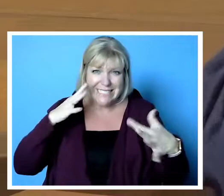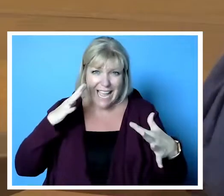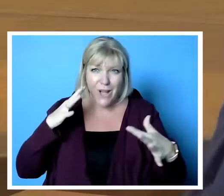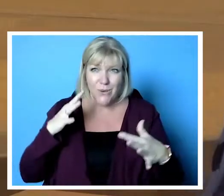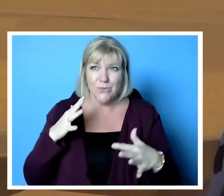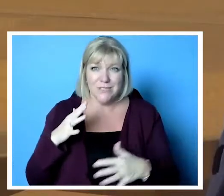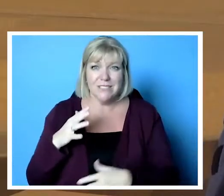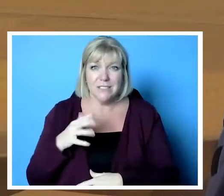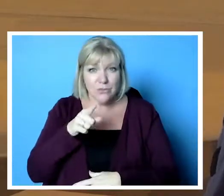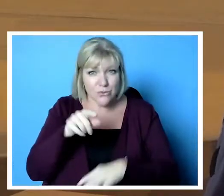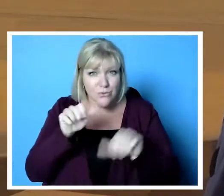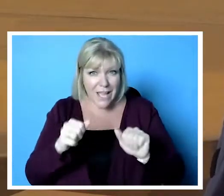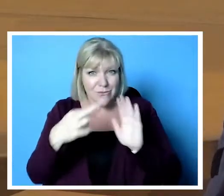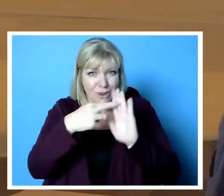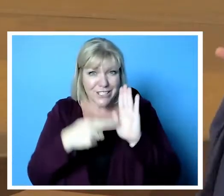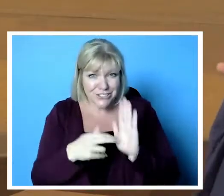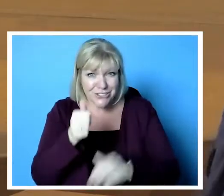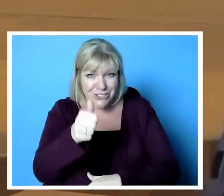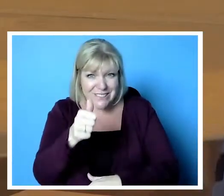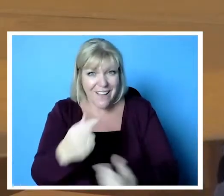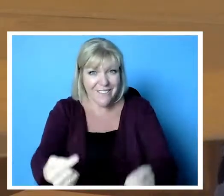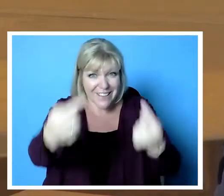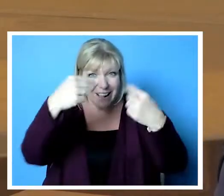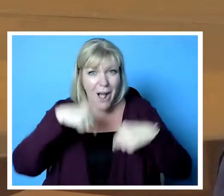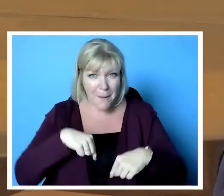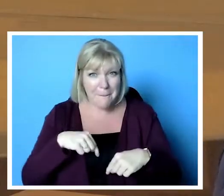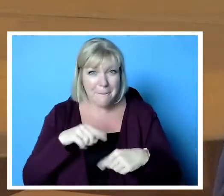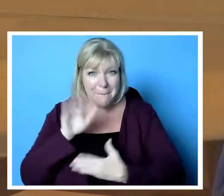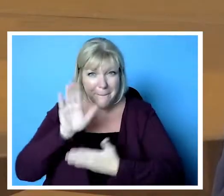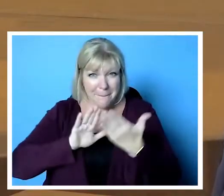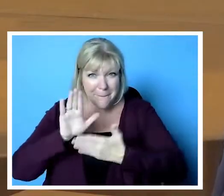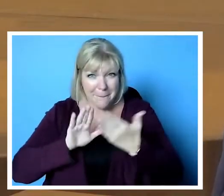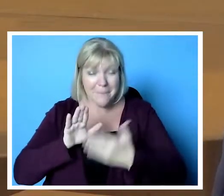for future outdoor services on our website. Go to